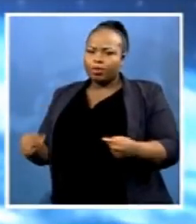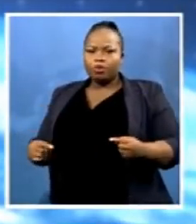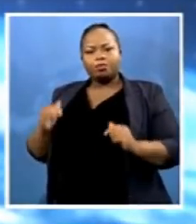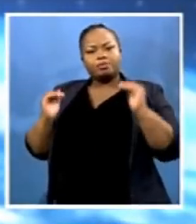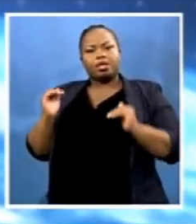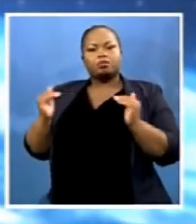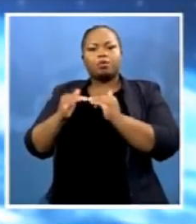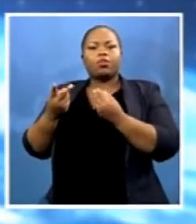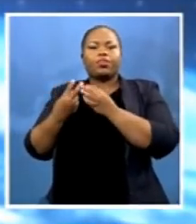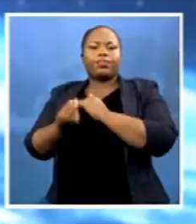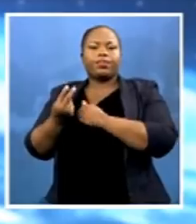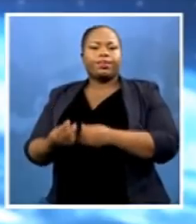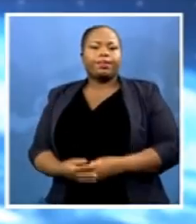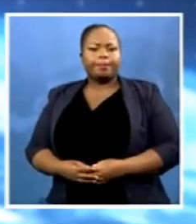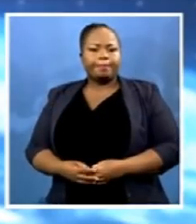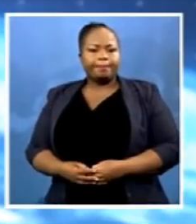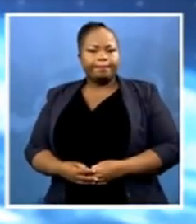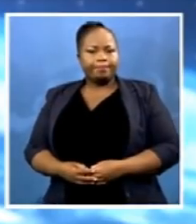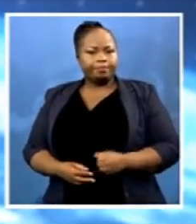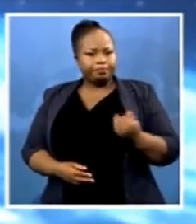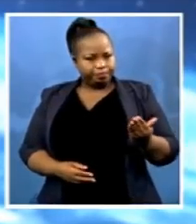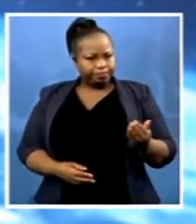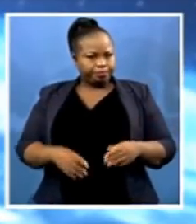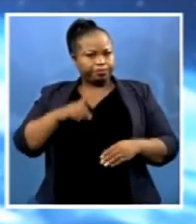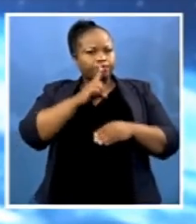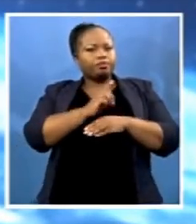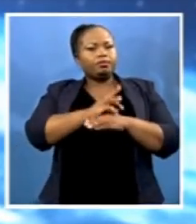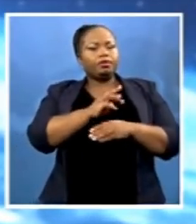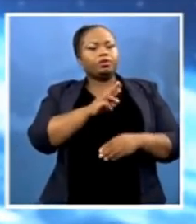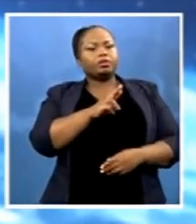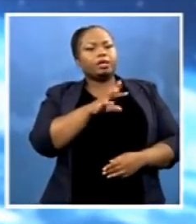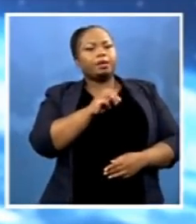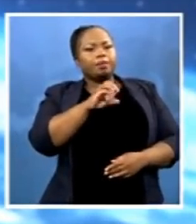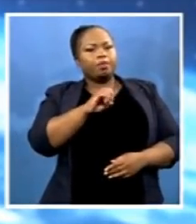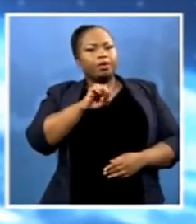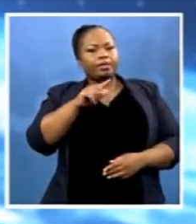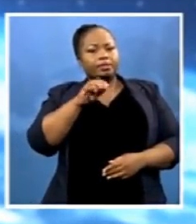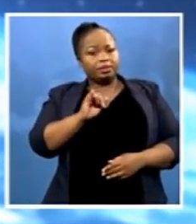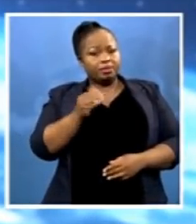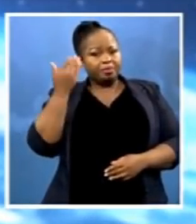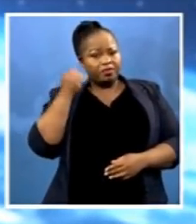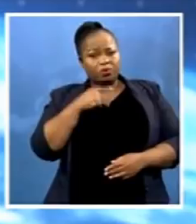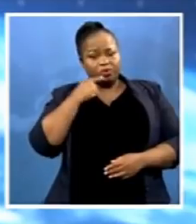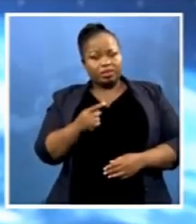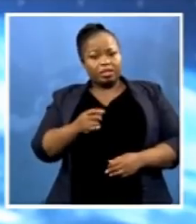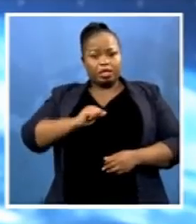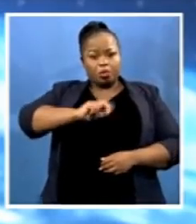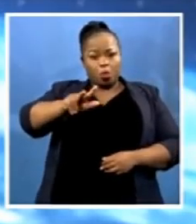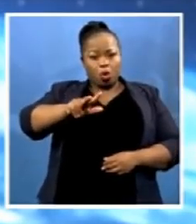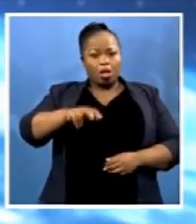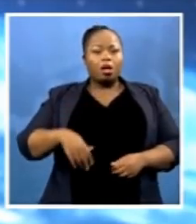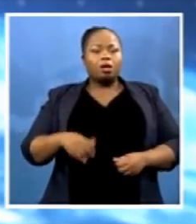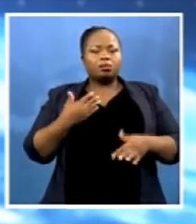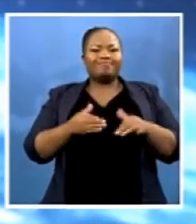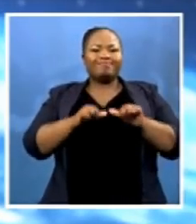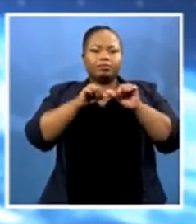Dr. Moeti, you've mentioned before that the fight against Ebola is ongoing. Have you